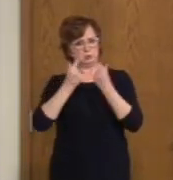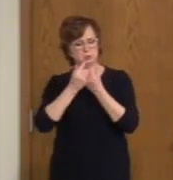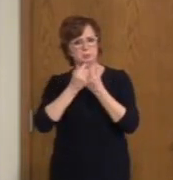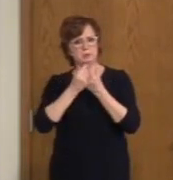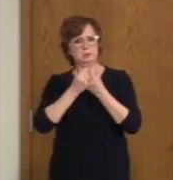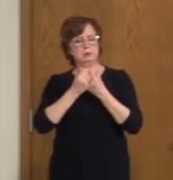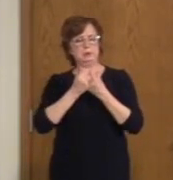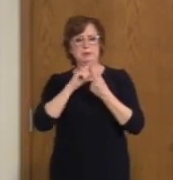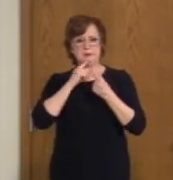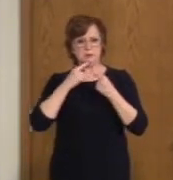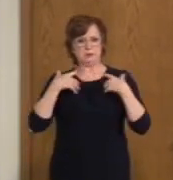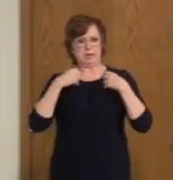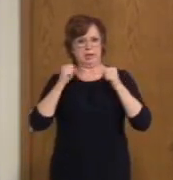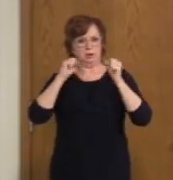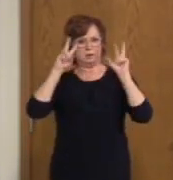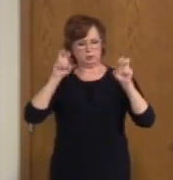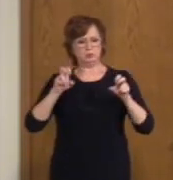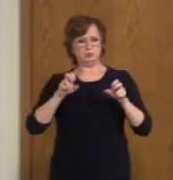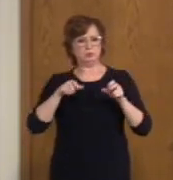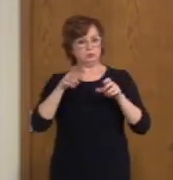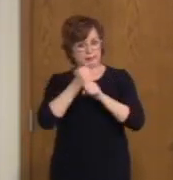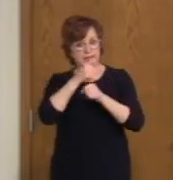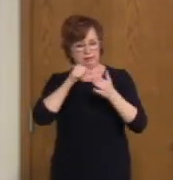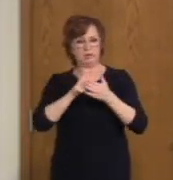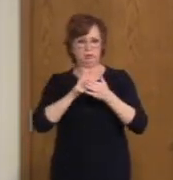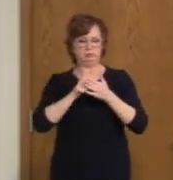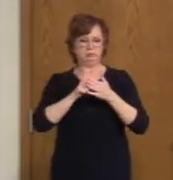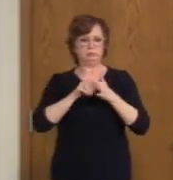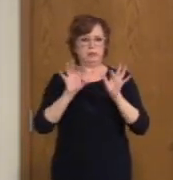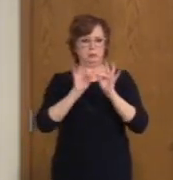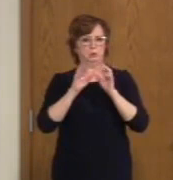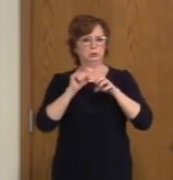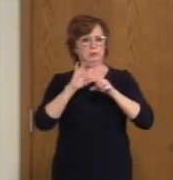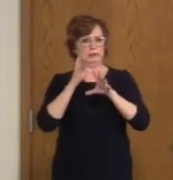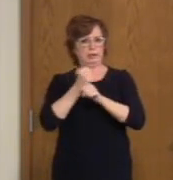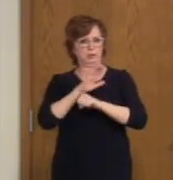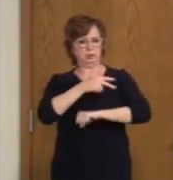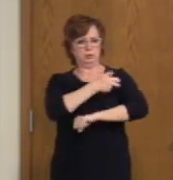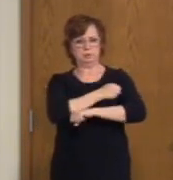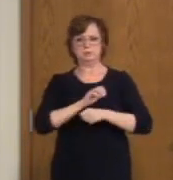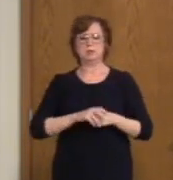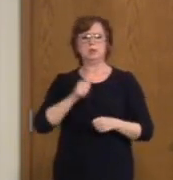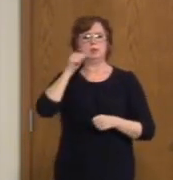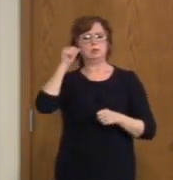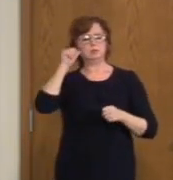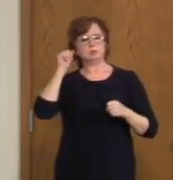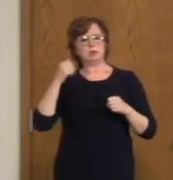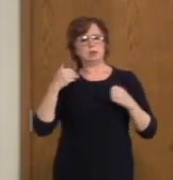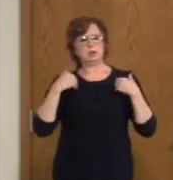Yesterday, we received some updated guidance from NACI and AstraZeneca that currently it's recommended for use